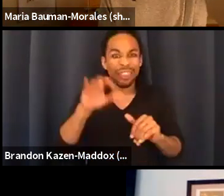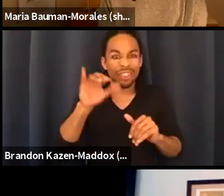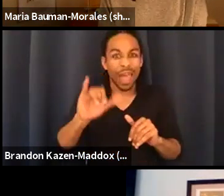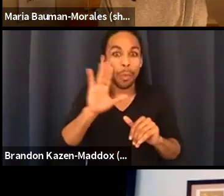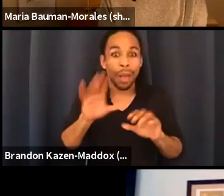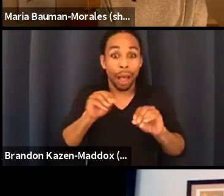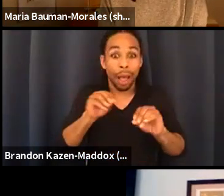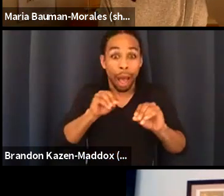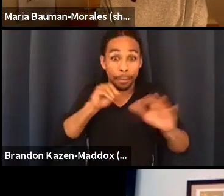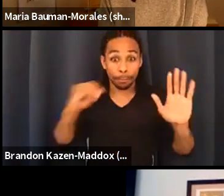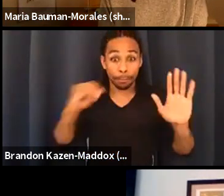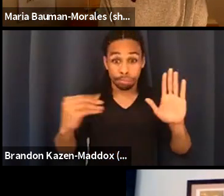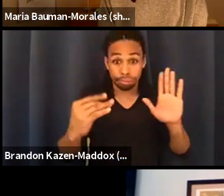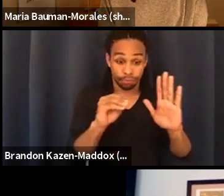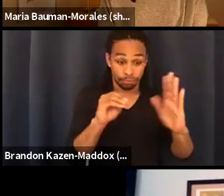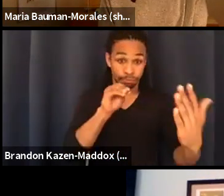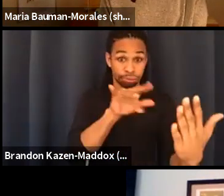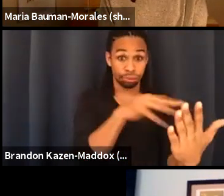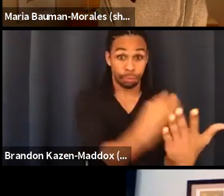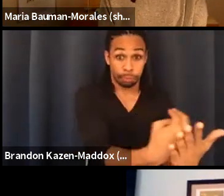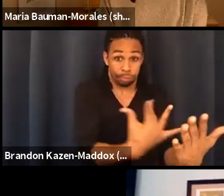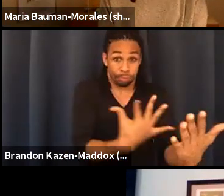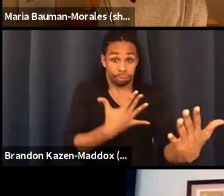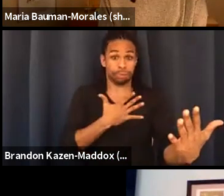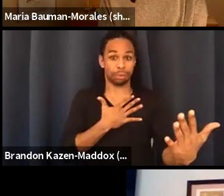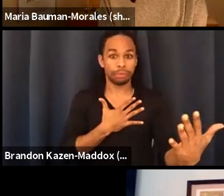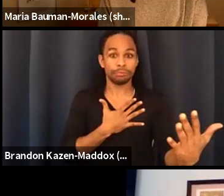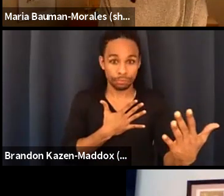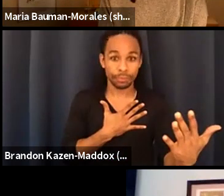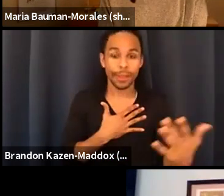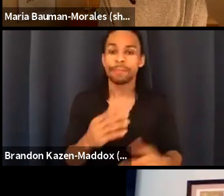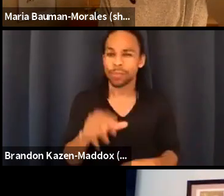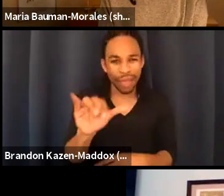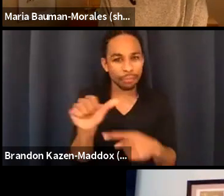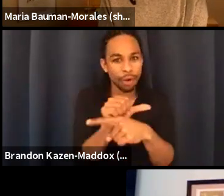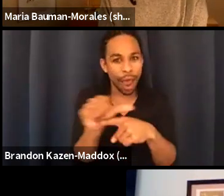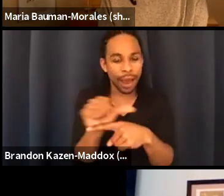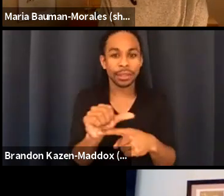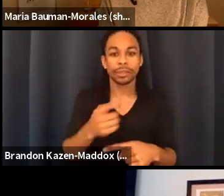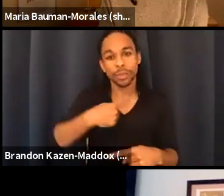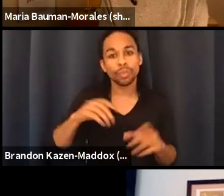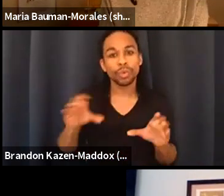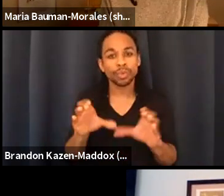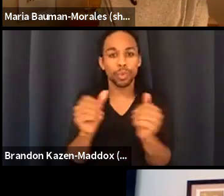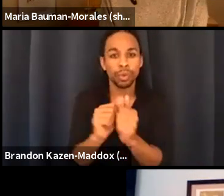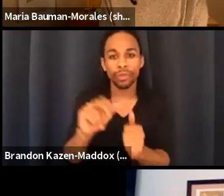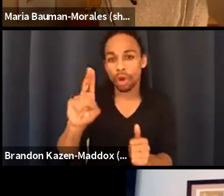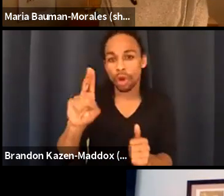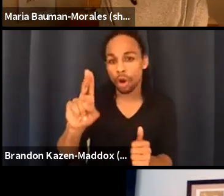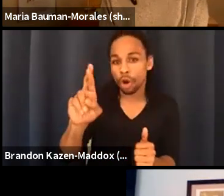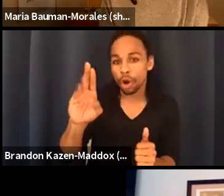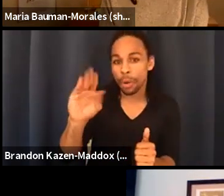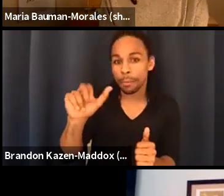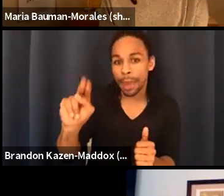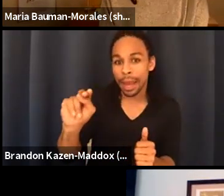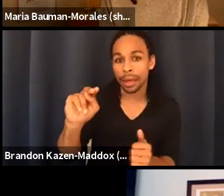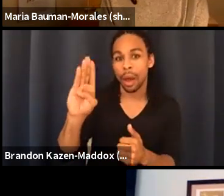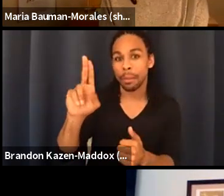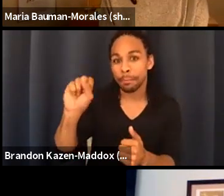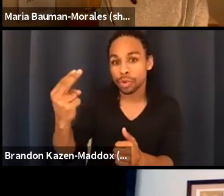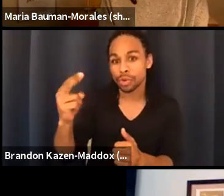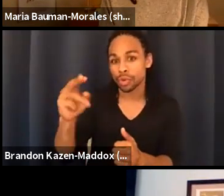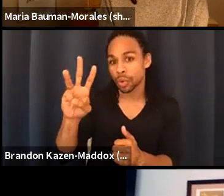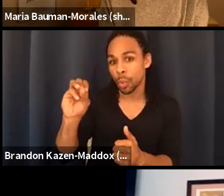I first learned from, well, we would do it often with urban bushwomen, but also with alternate routes. And then